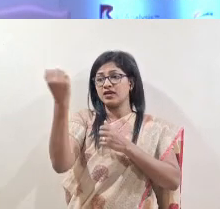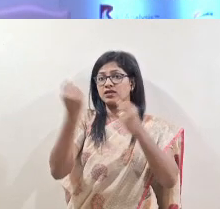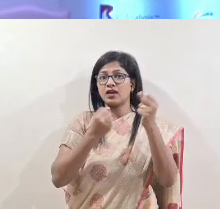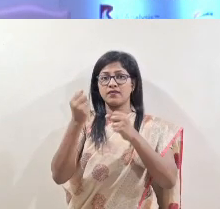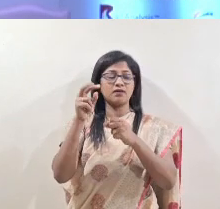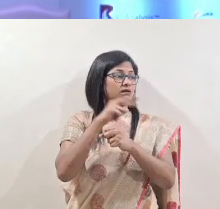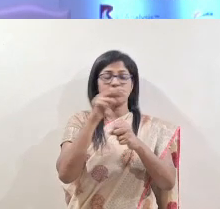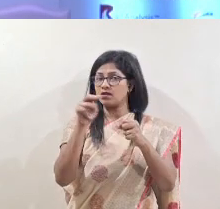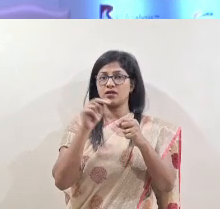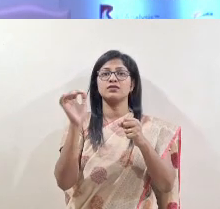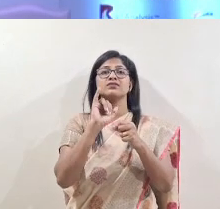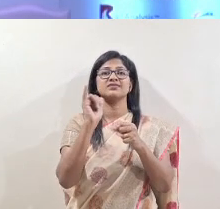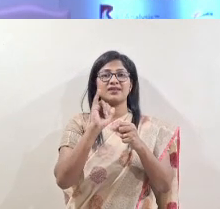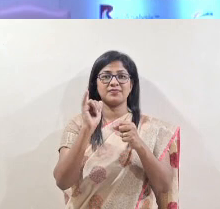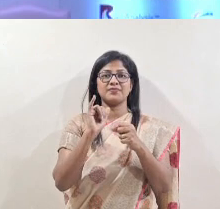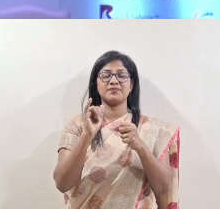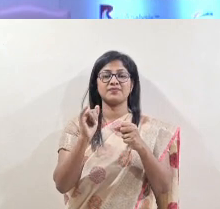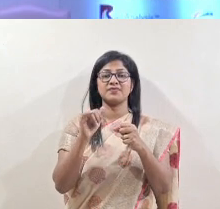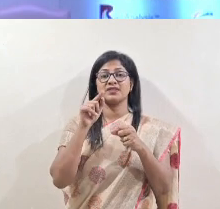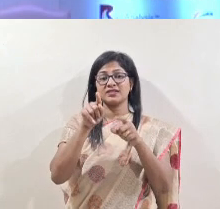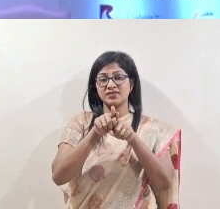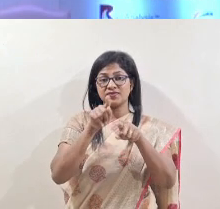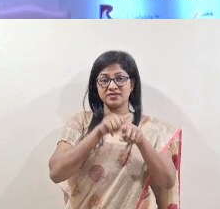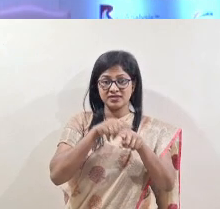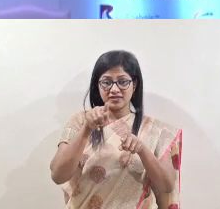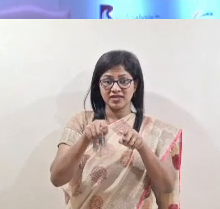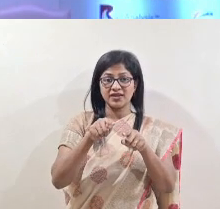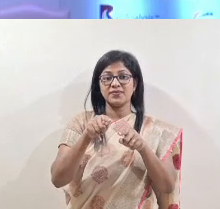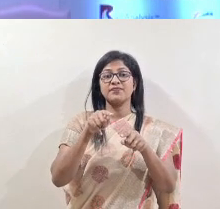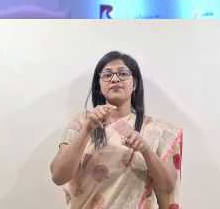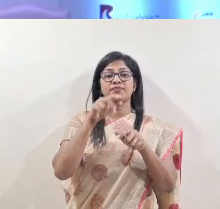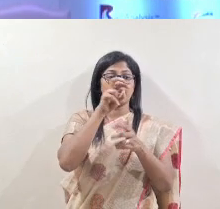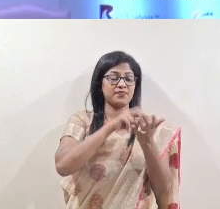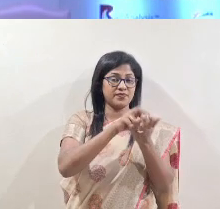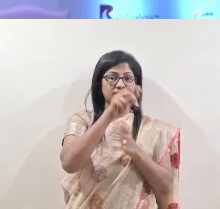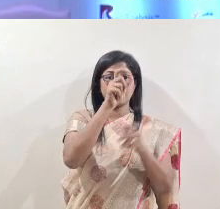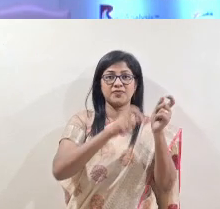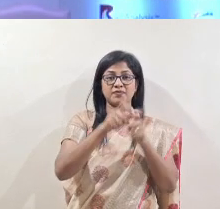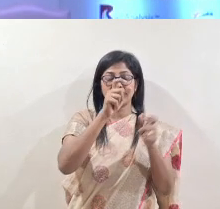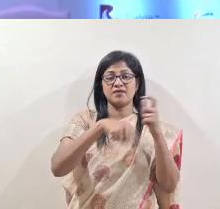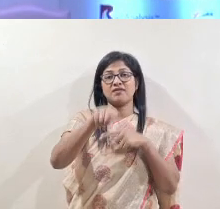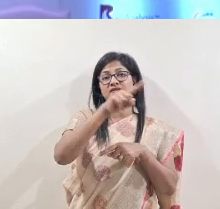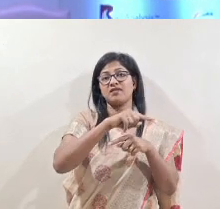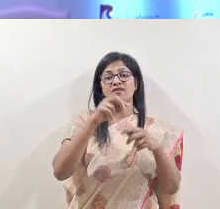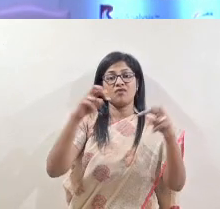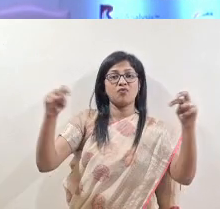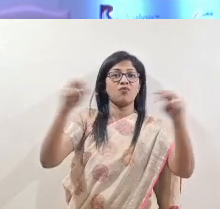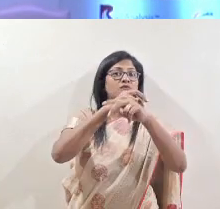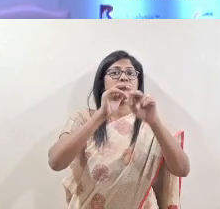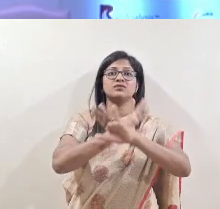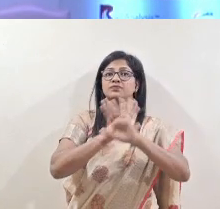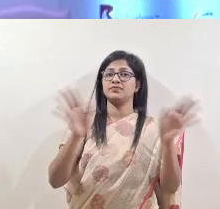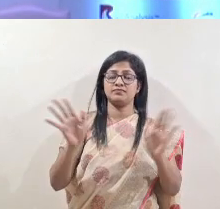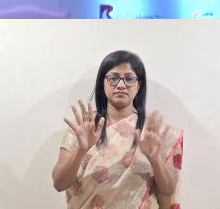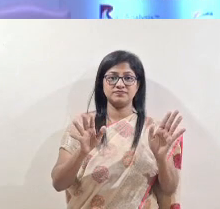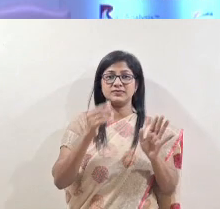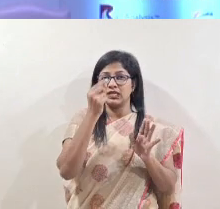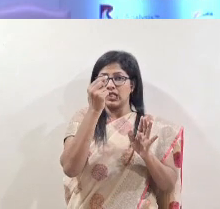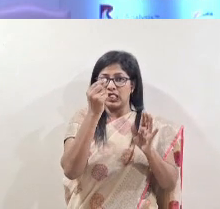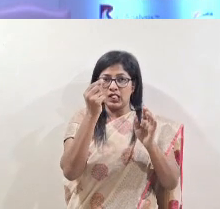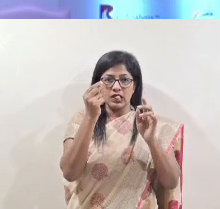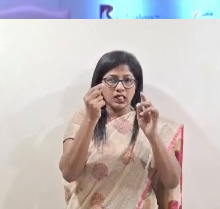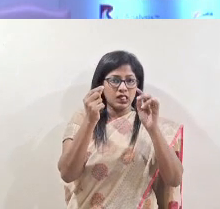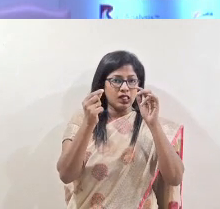pedestrians will not like even cross the road because that is very close to reaction time of drivers. And what